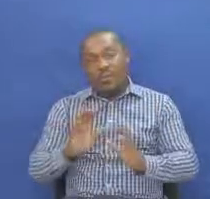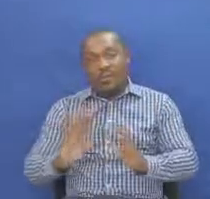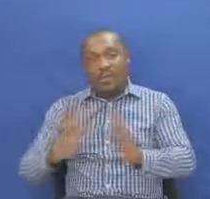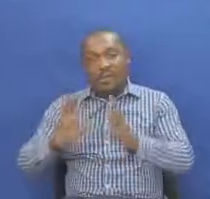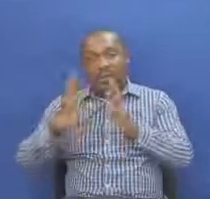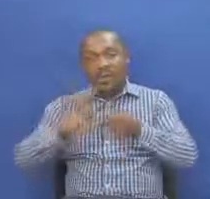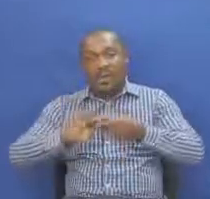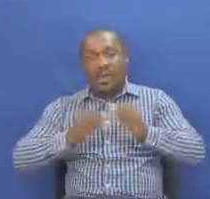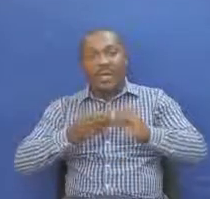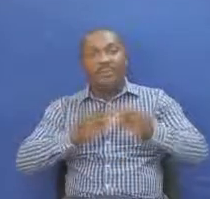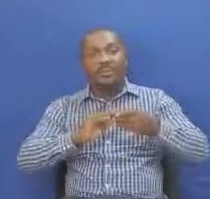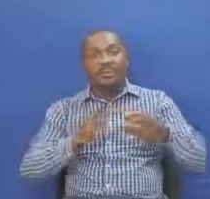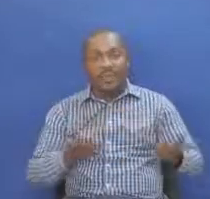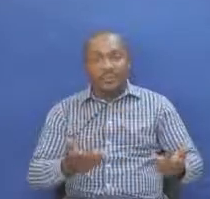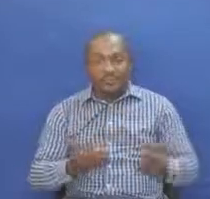growth